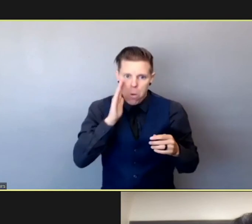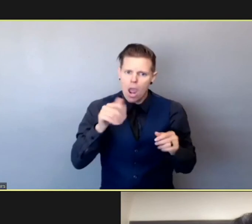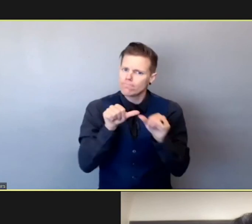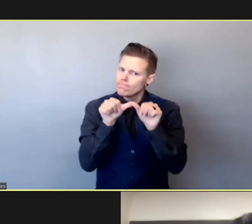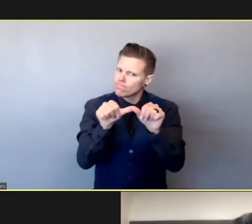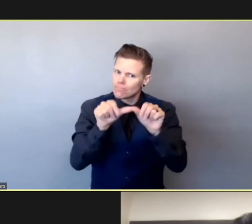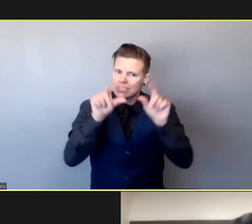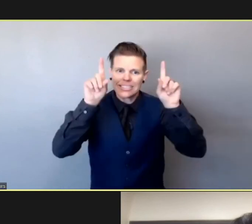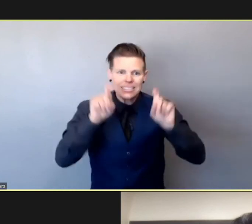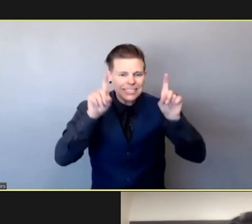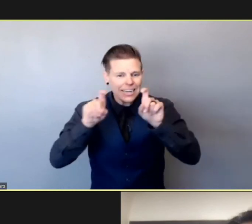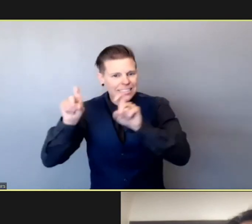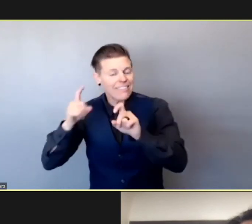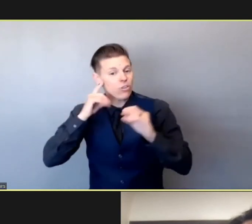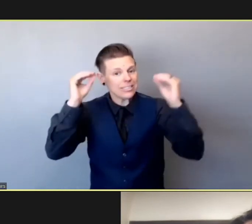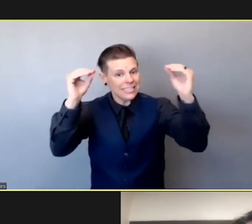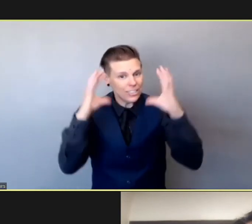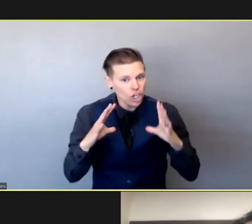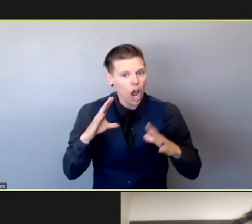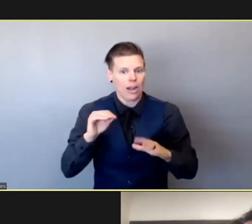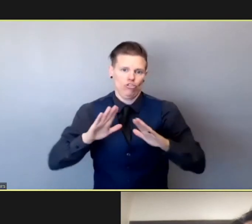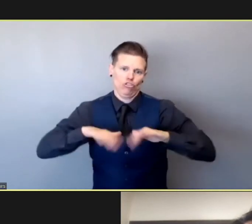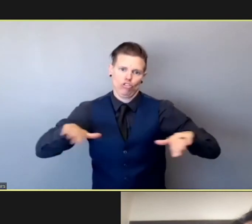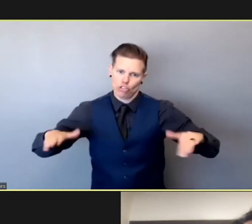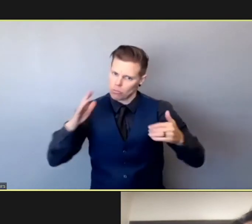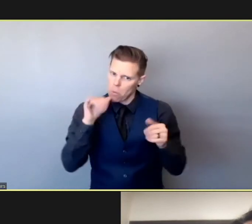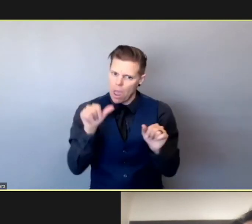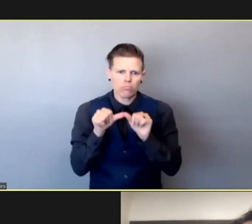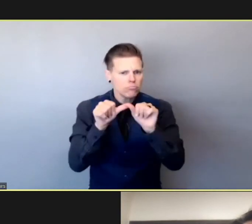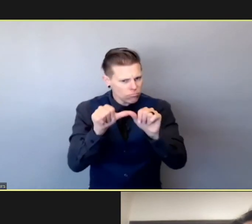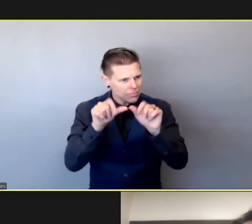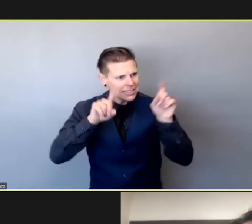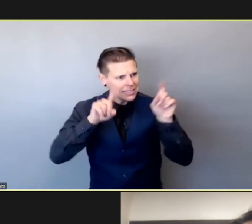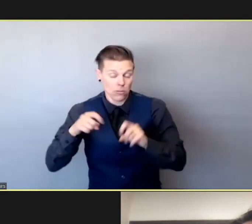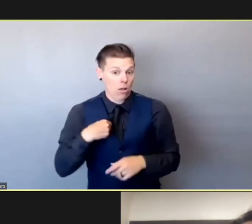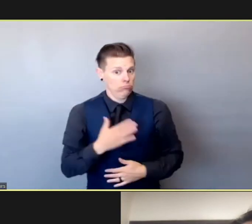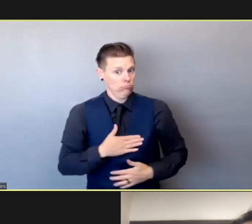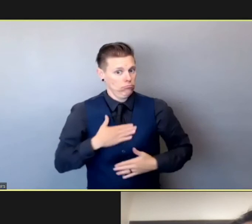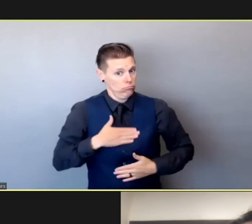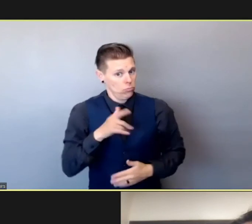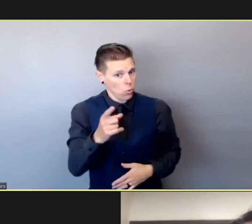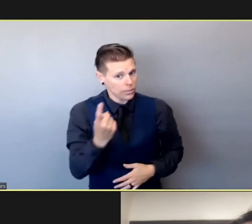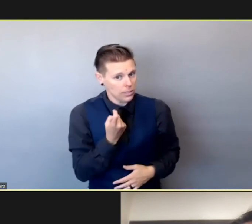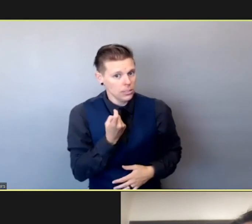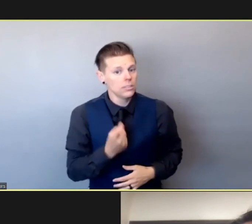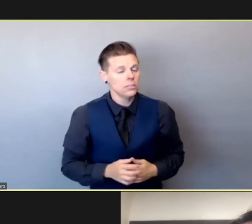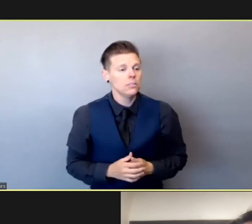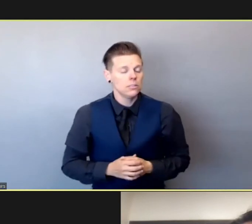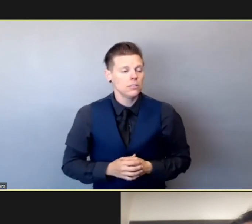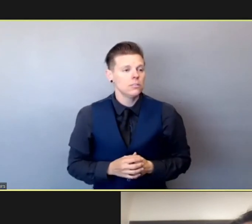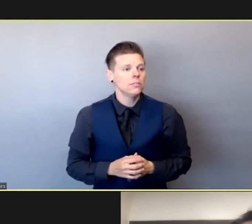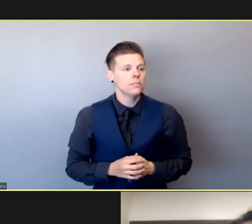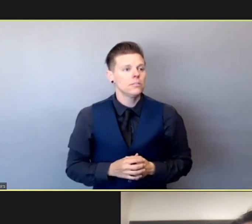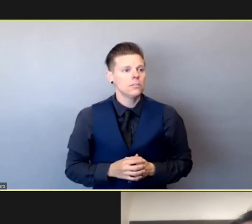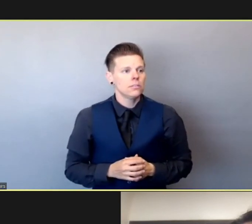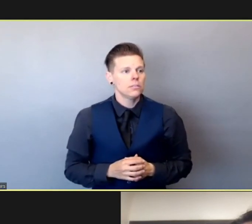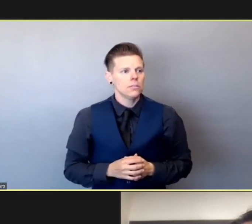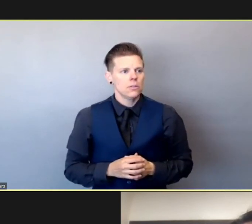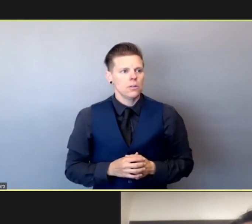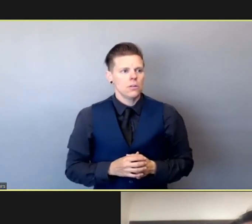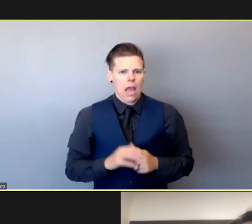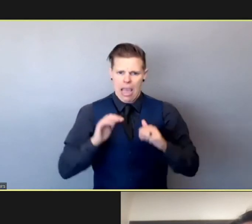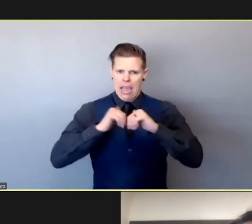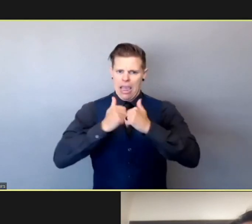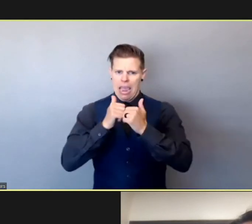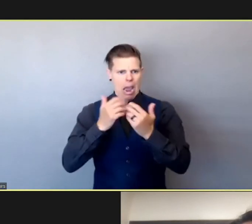you said. I really appreciate you asking about testing, because I think the thing that's going to help us manage the emergence